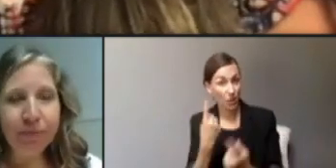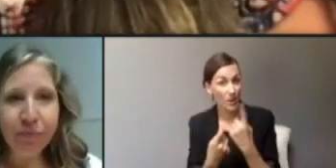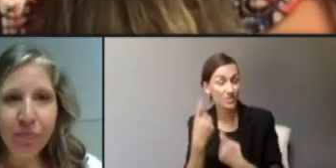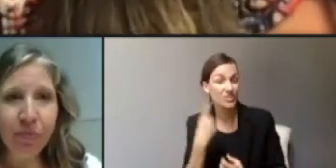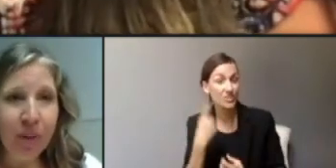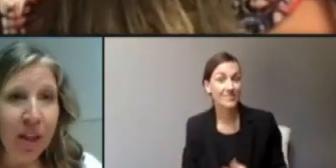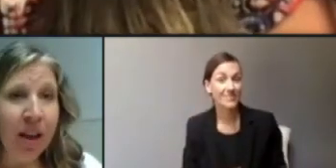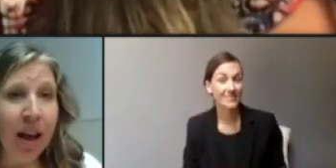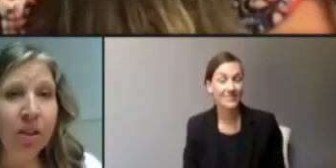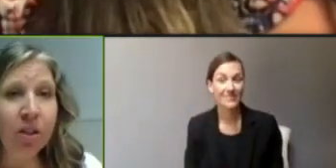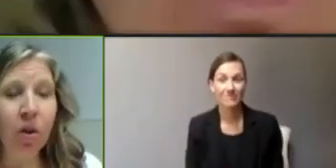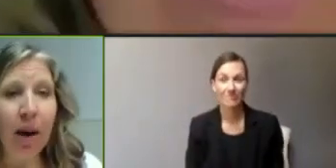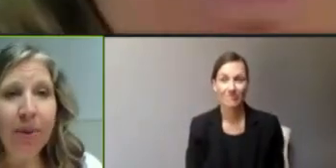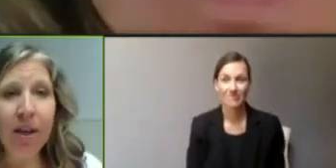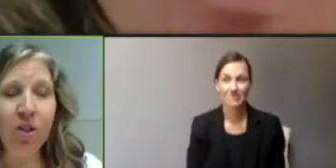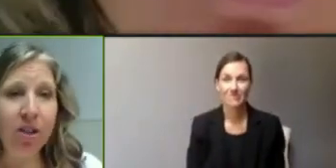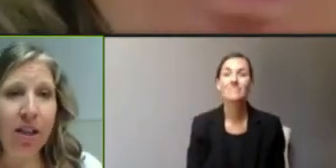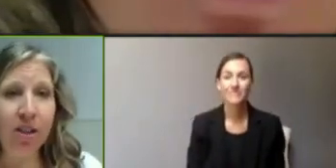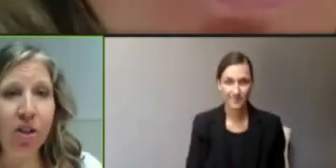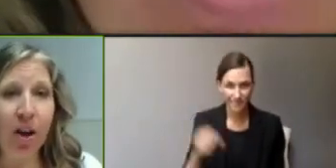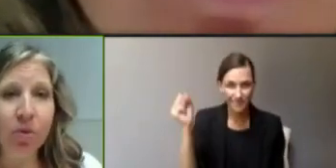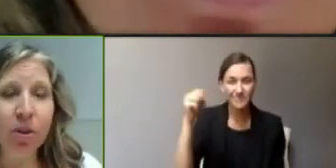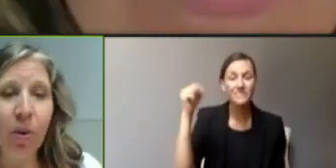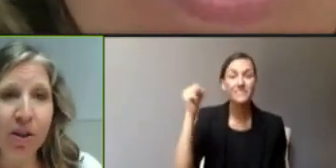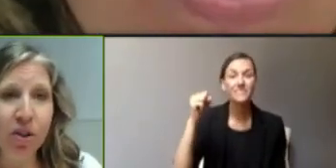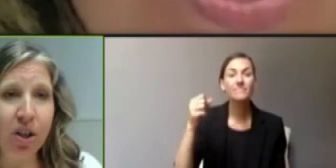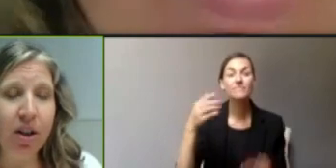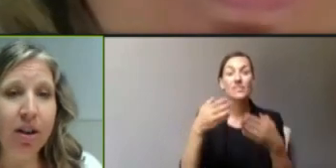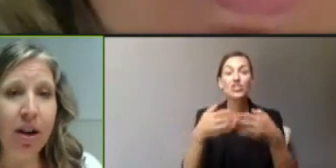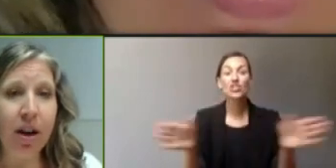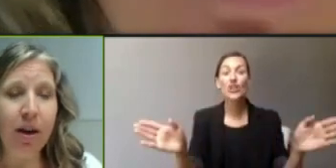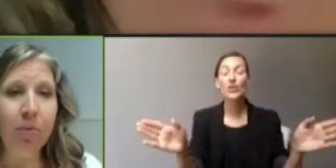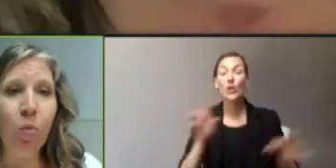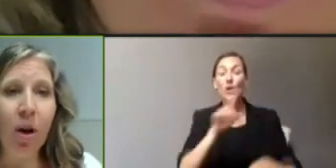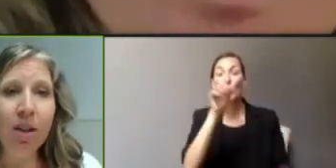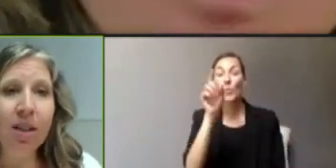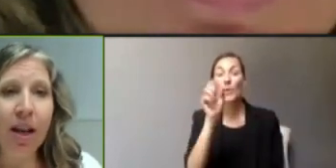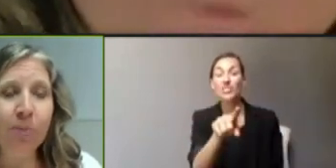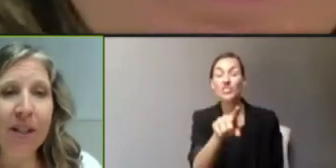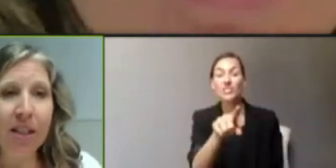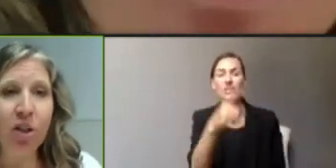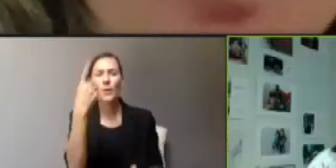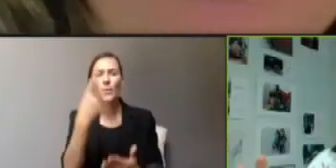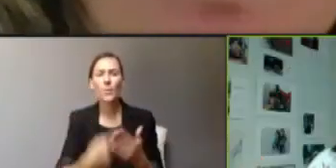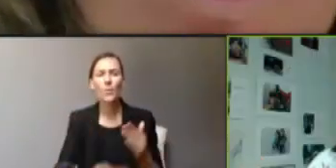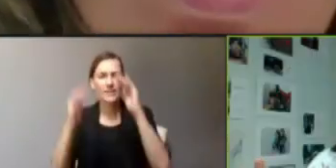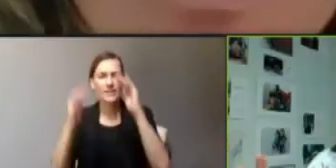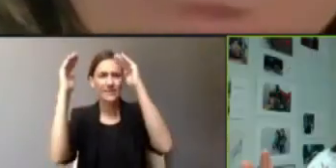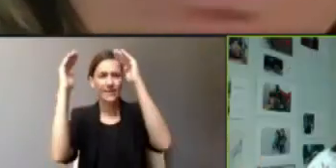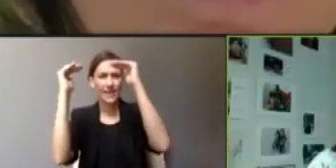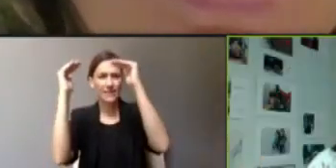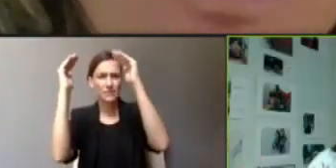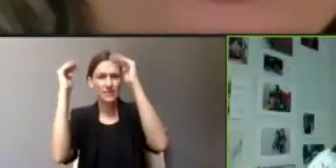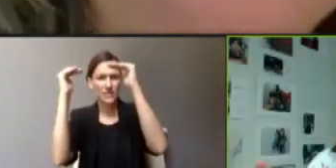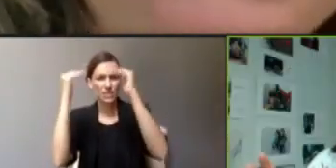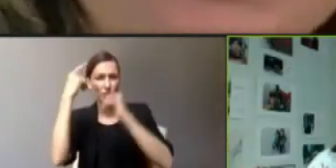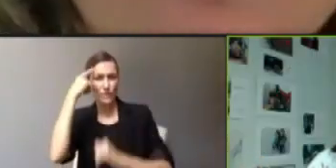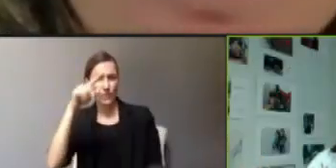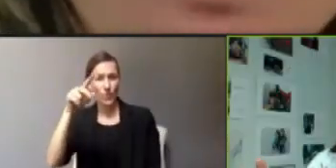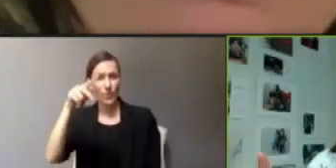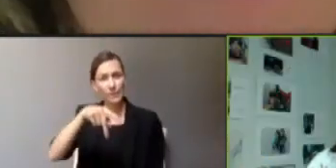you. Christine? Yeah, so I'm going to just ask a general question. What is the expectation for